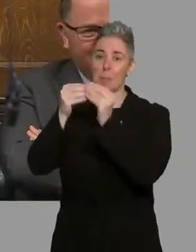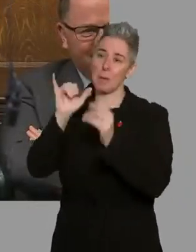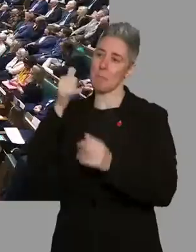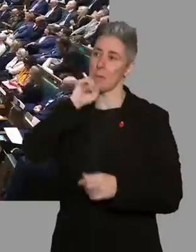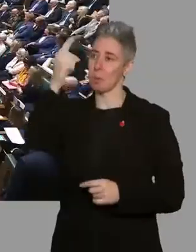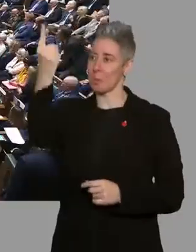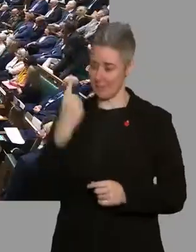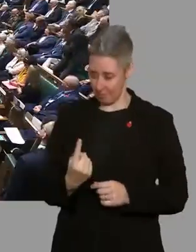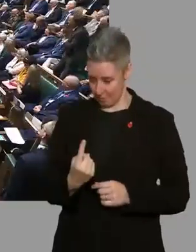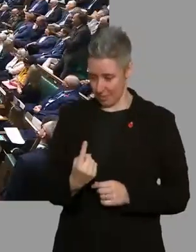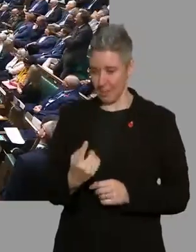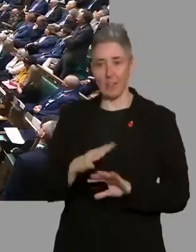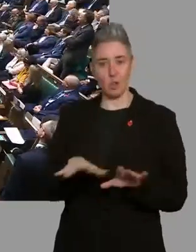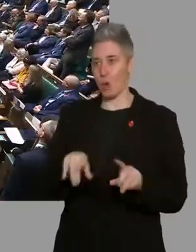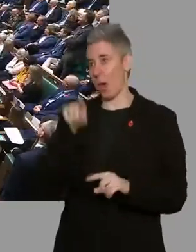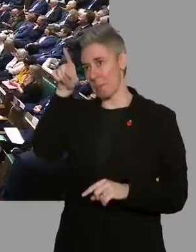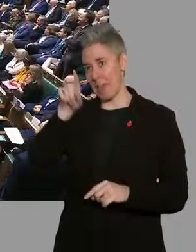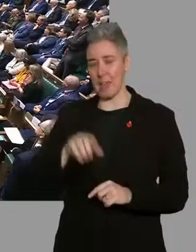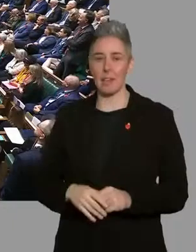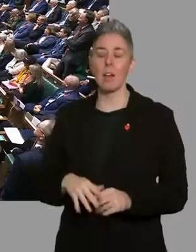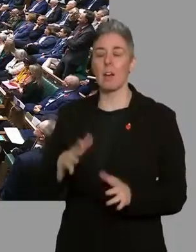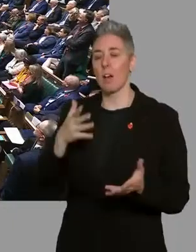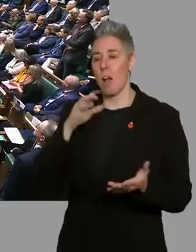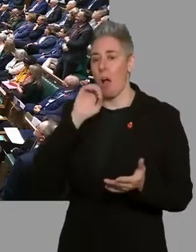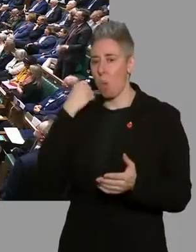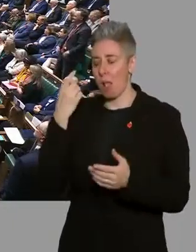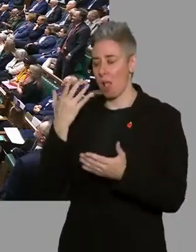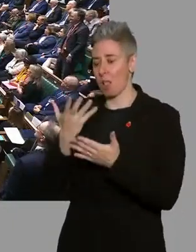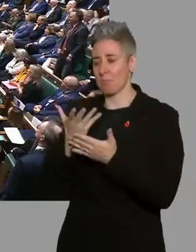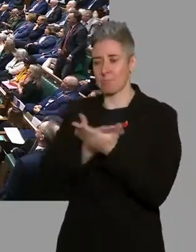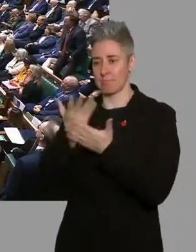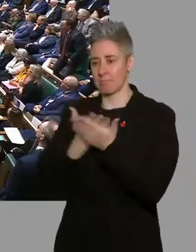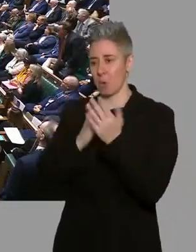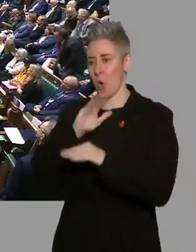constituency. Douglas McAllister.